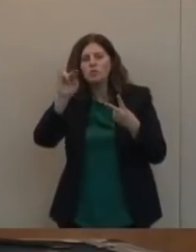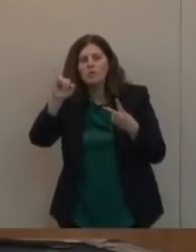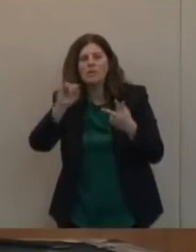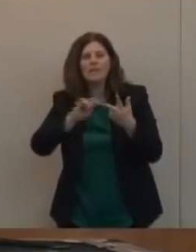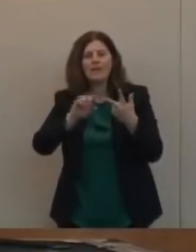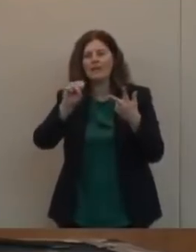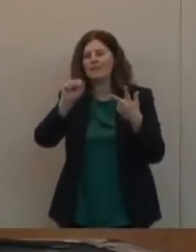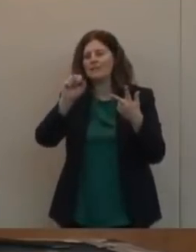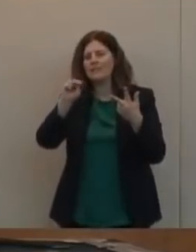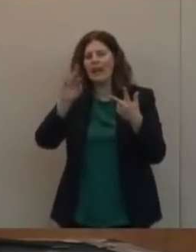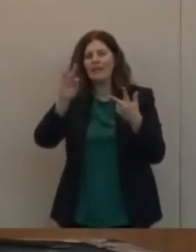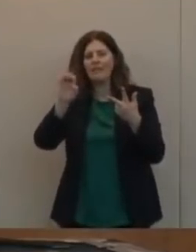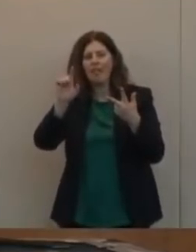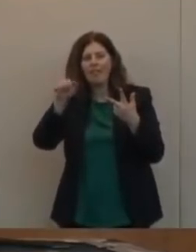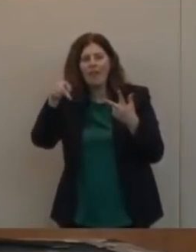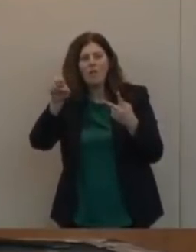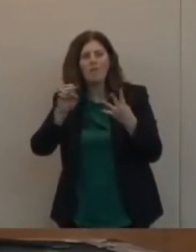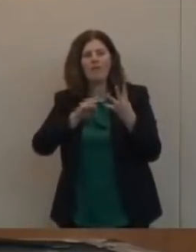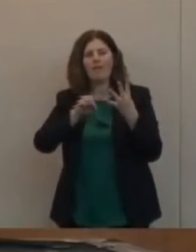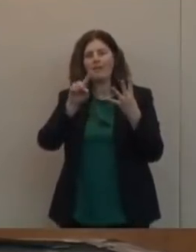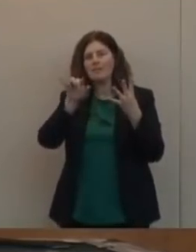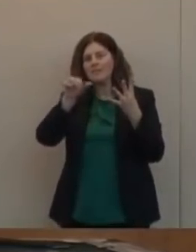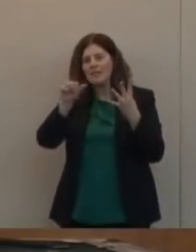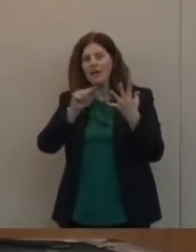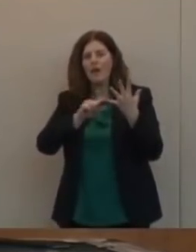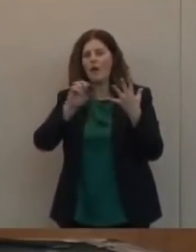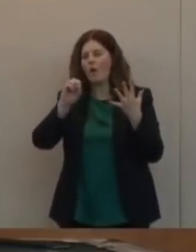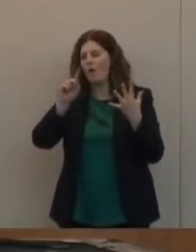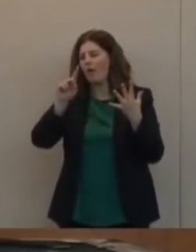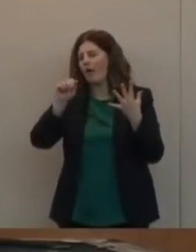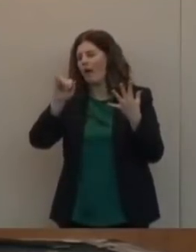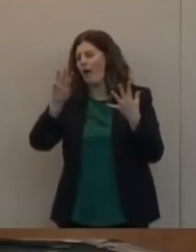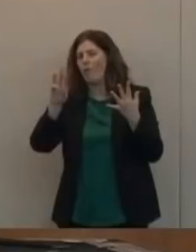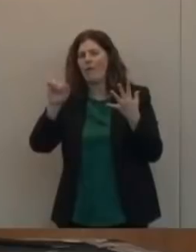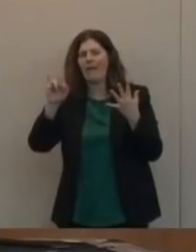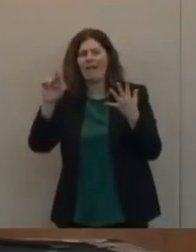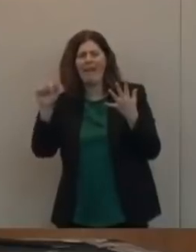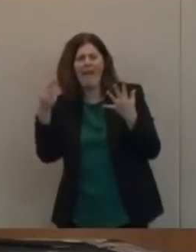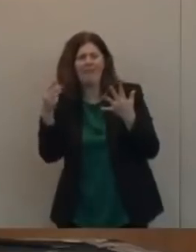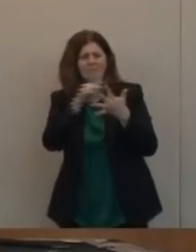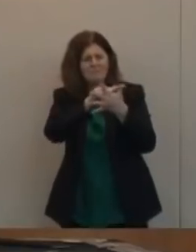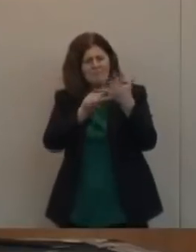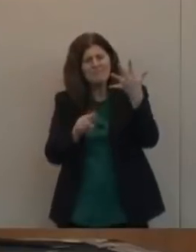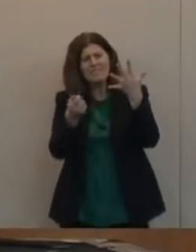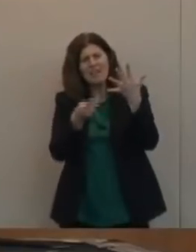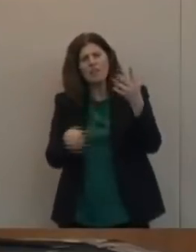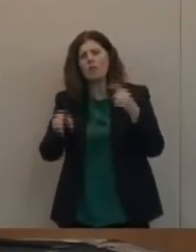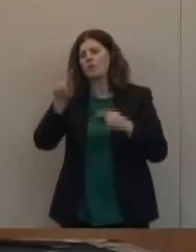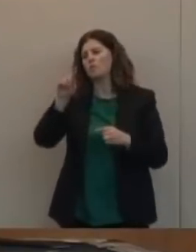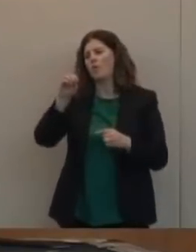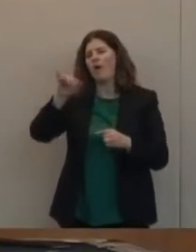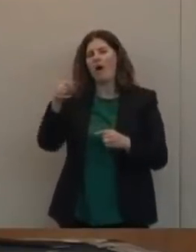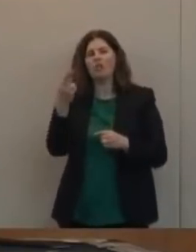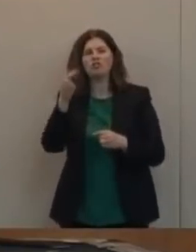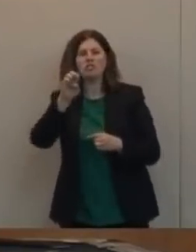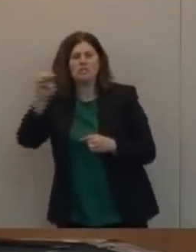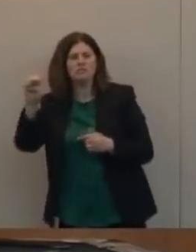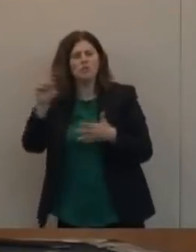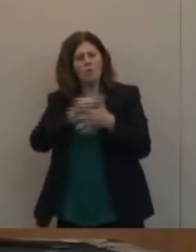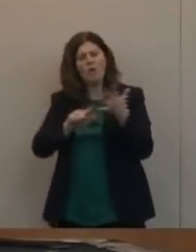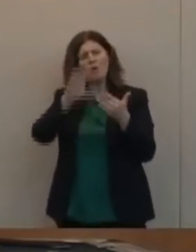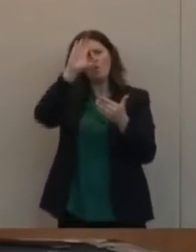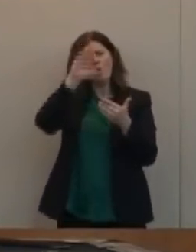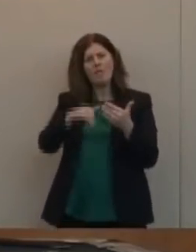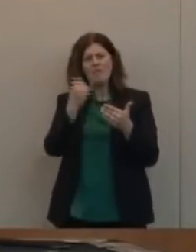at Okewinge, at Zia, at Santa Ana, and a number of places at To'Hajiilee, where we know that if